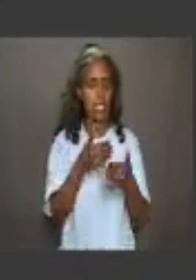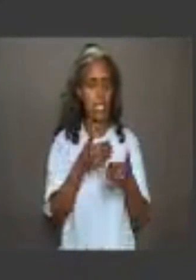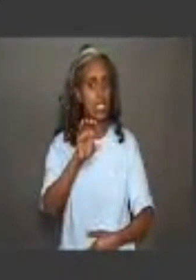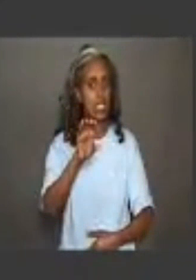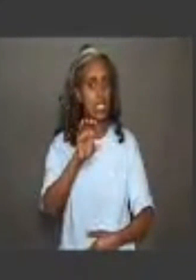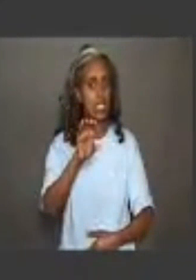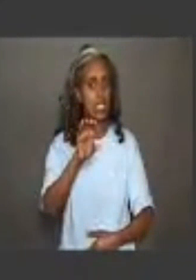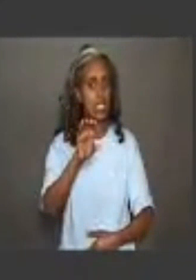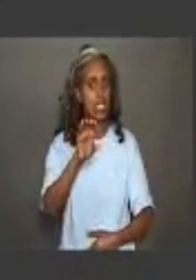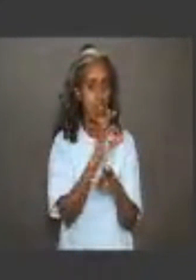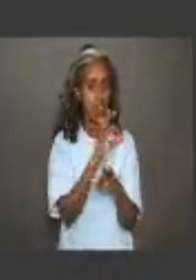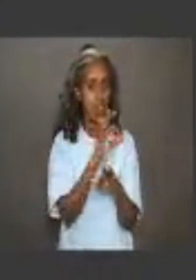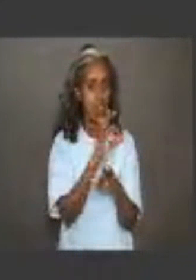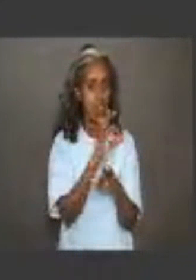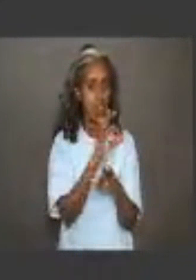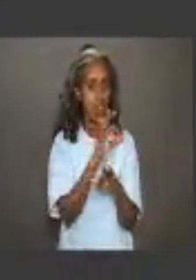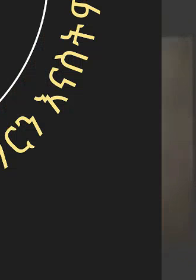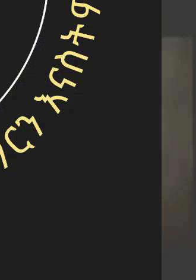factor of f of x.